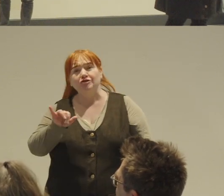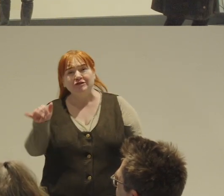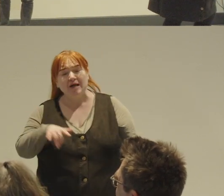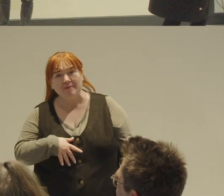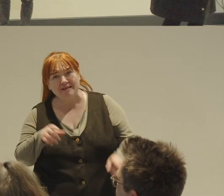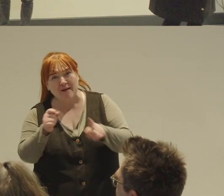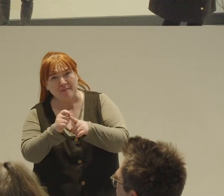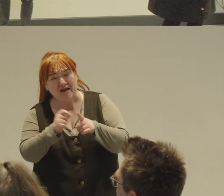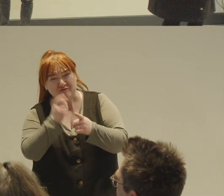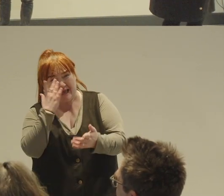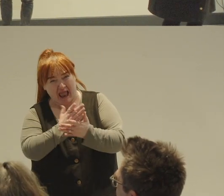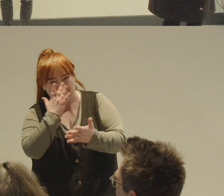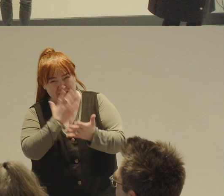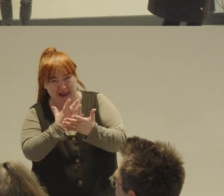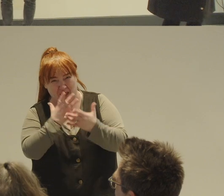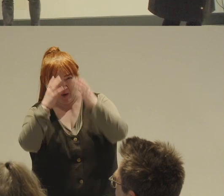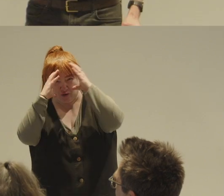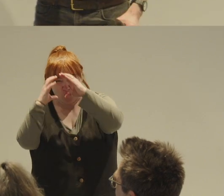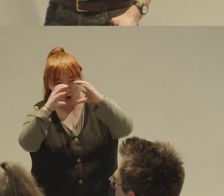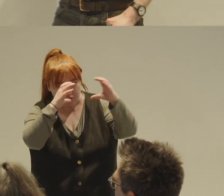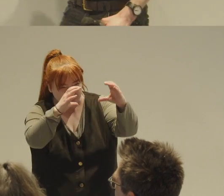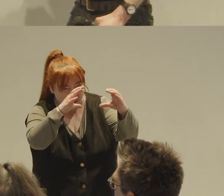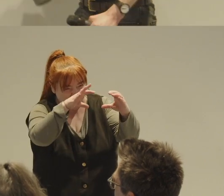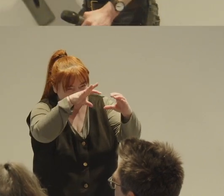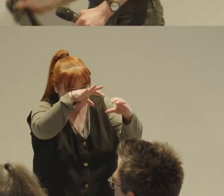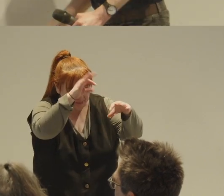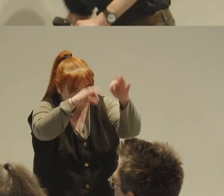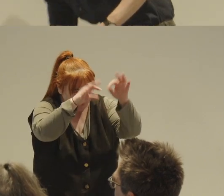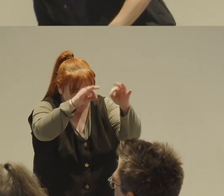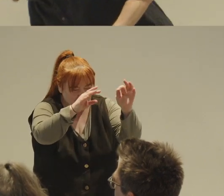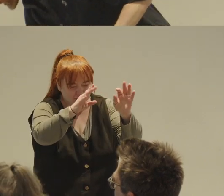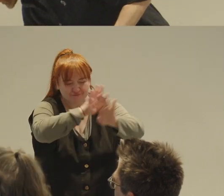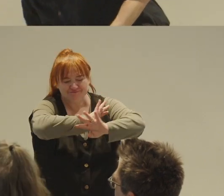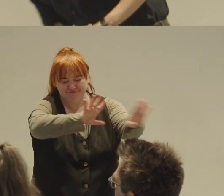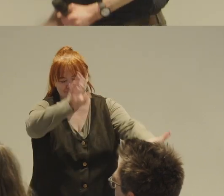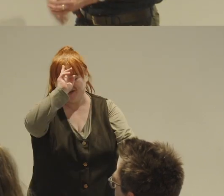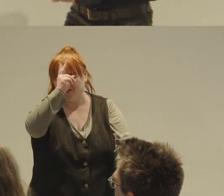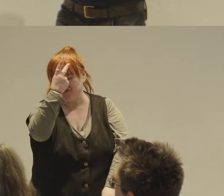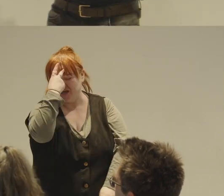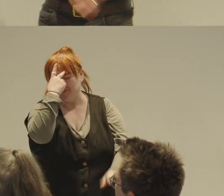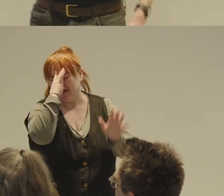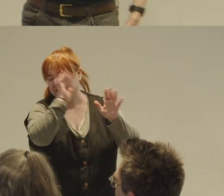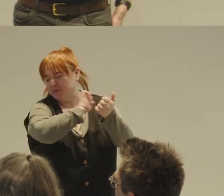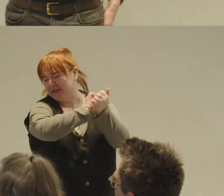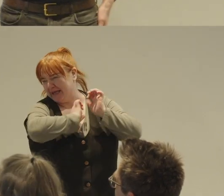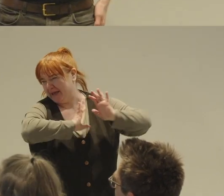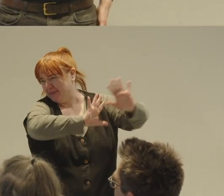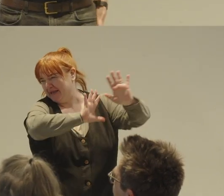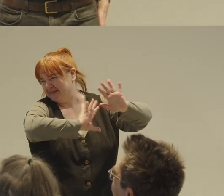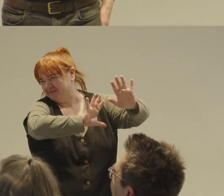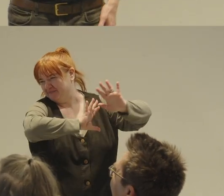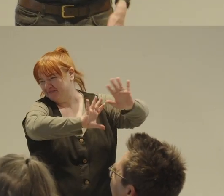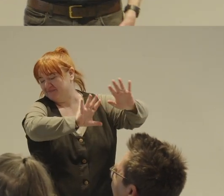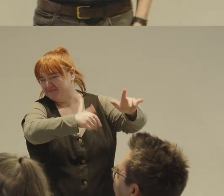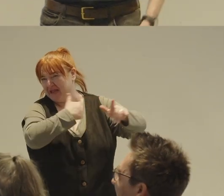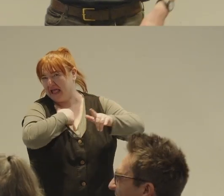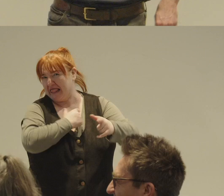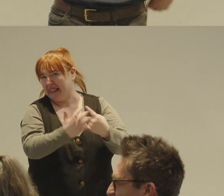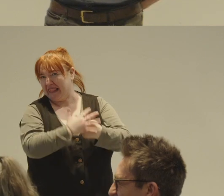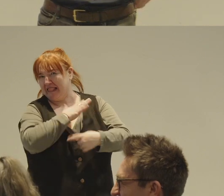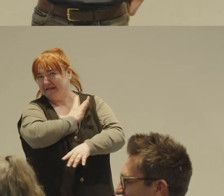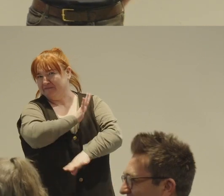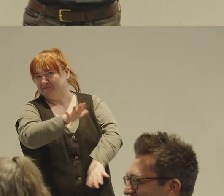really want to pick your brain. Wait. Actually, no. I changed my mind. You keep it. Love you, Patrick. Thanks.